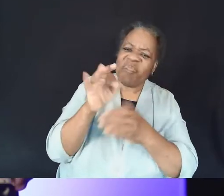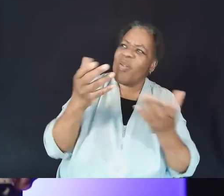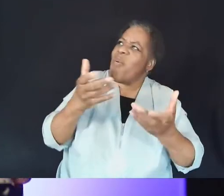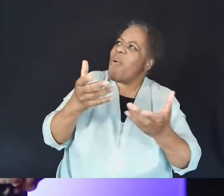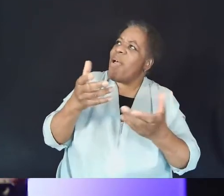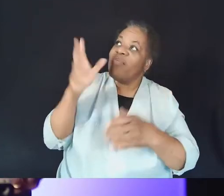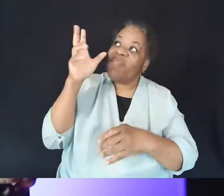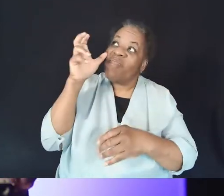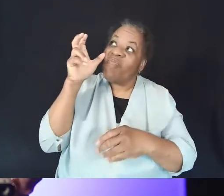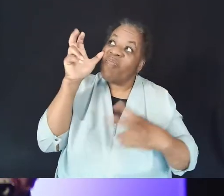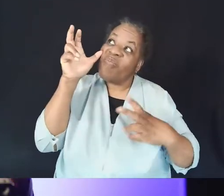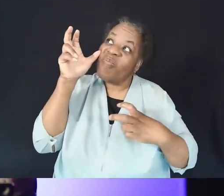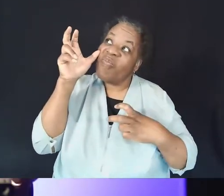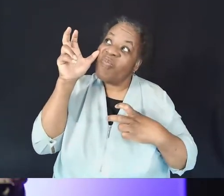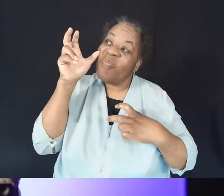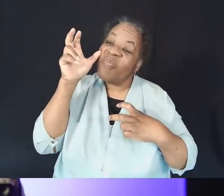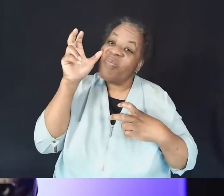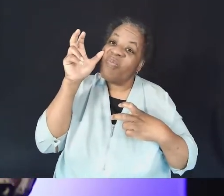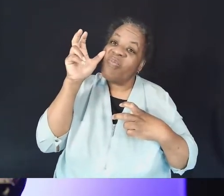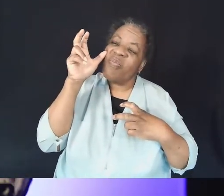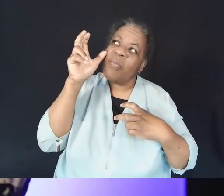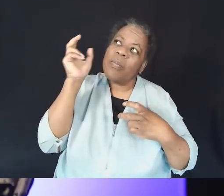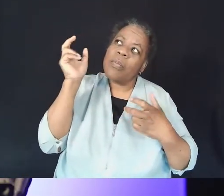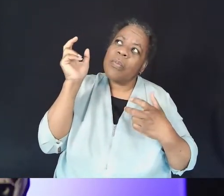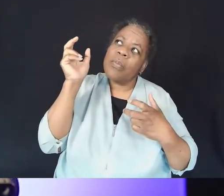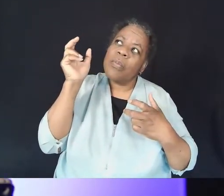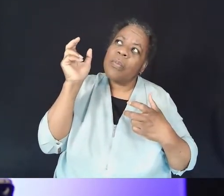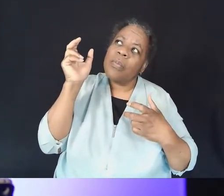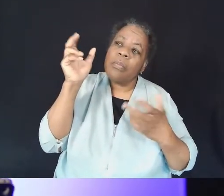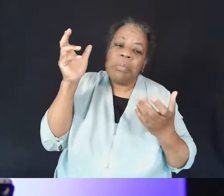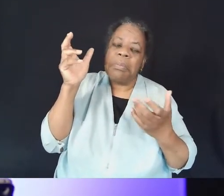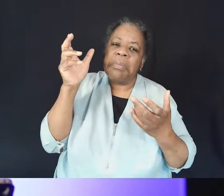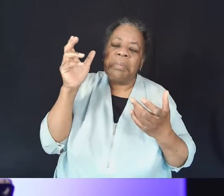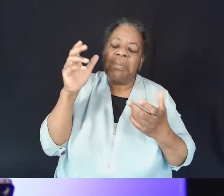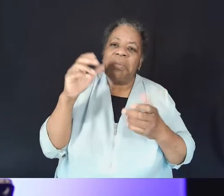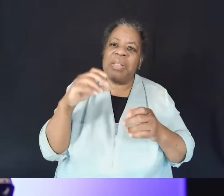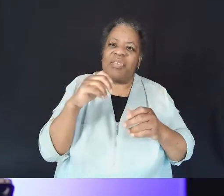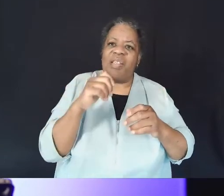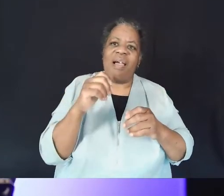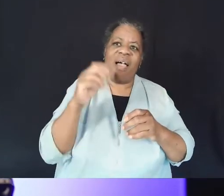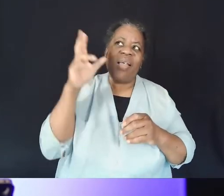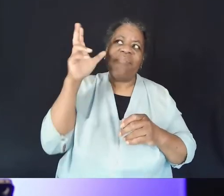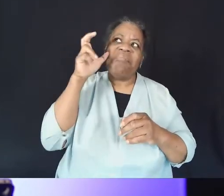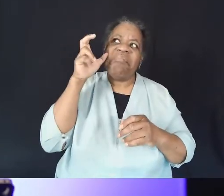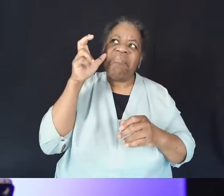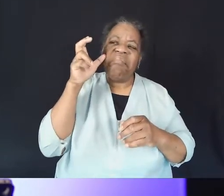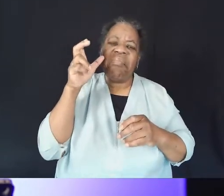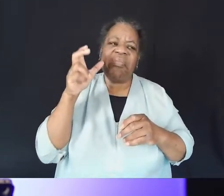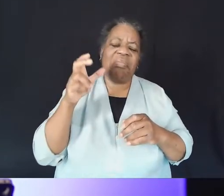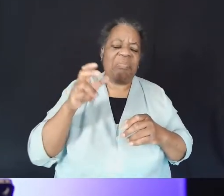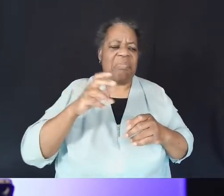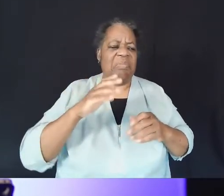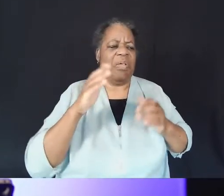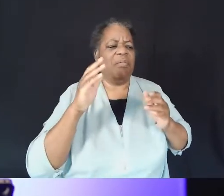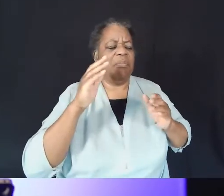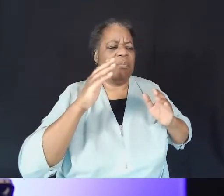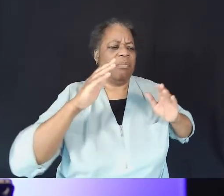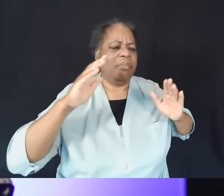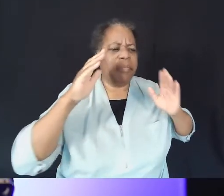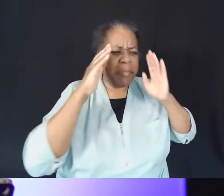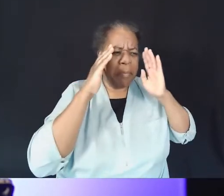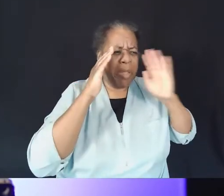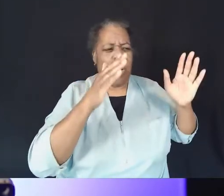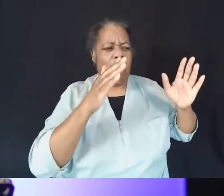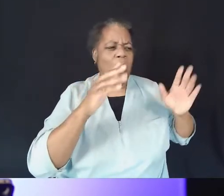experienced, I didn't really get the lightning bolts or that thunderous voice from heaven. Behold, Timothy, this is what I would have you say to